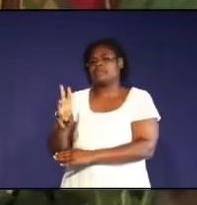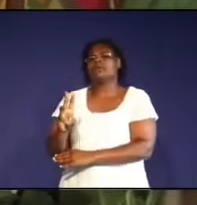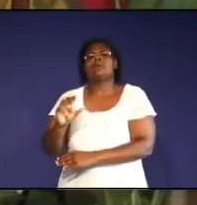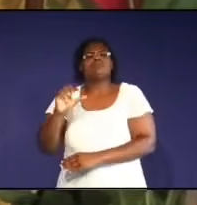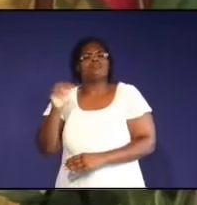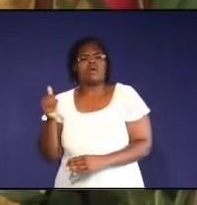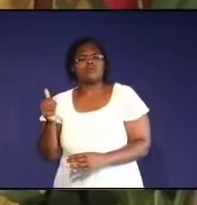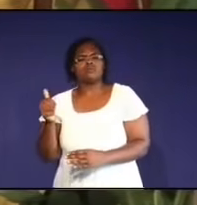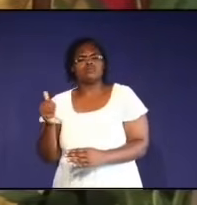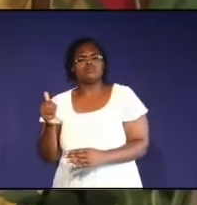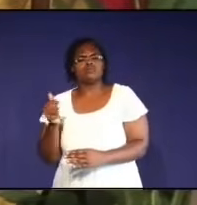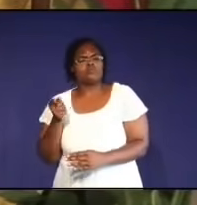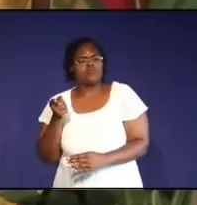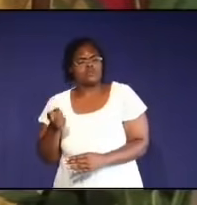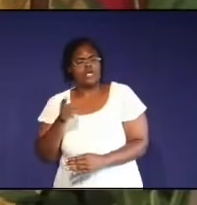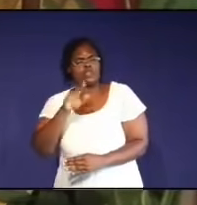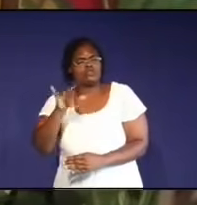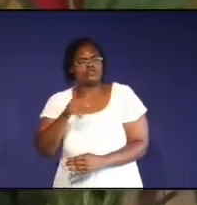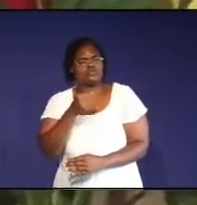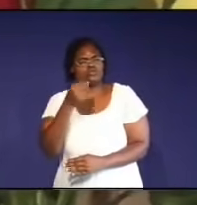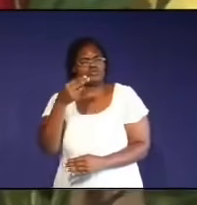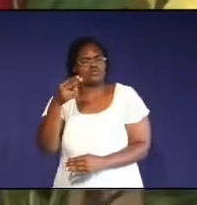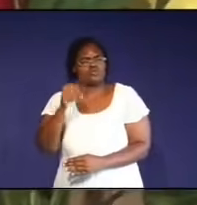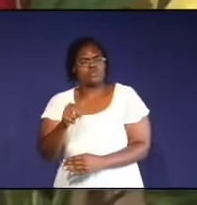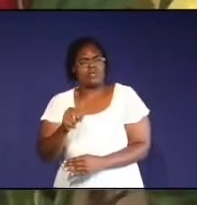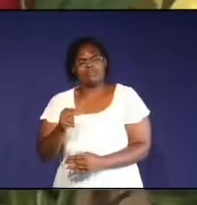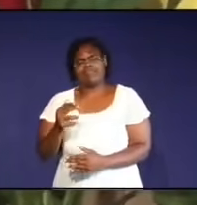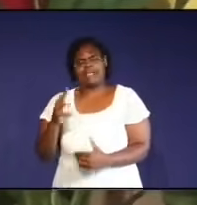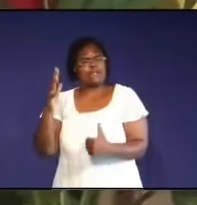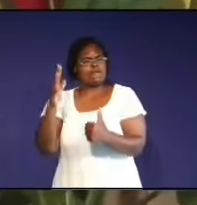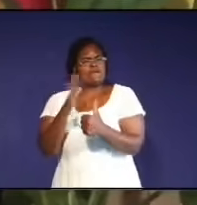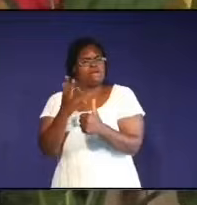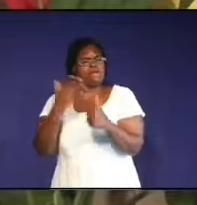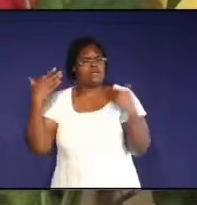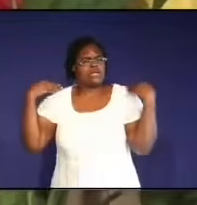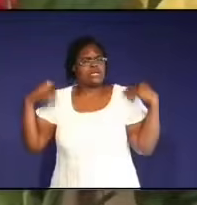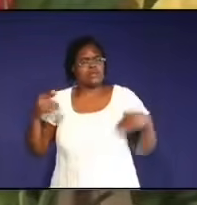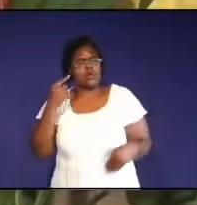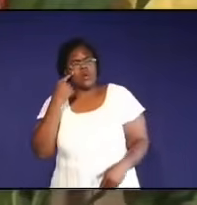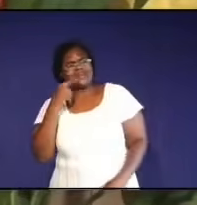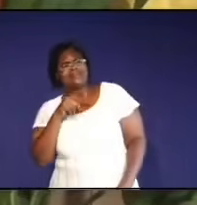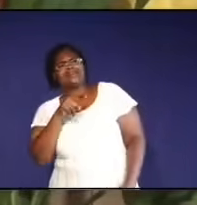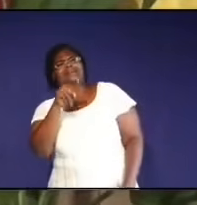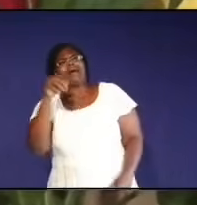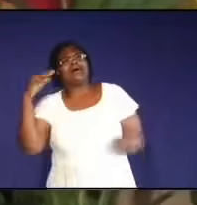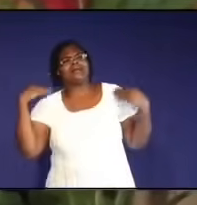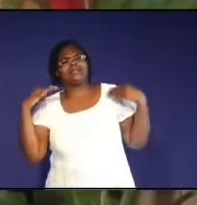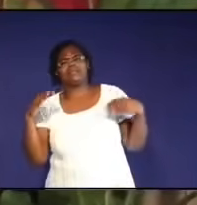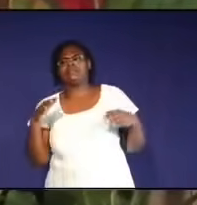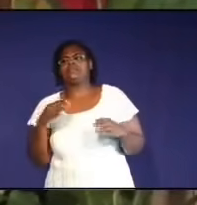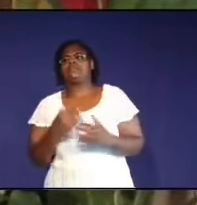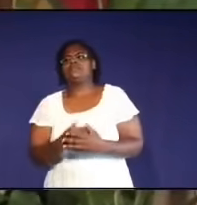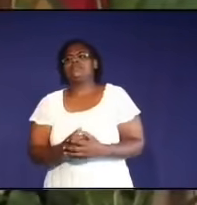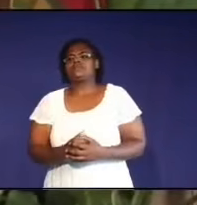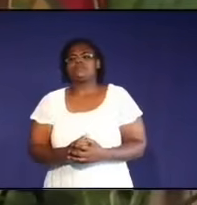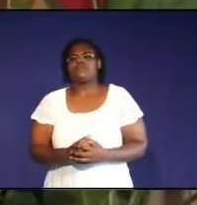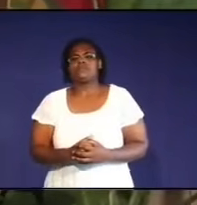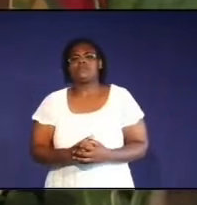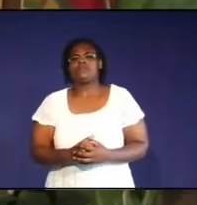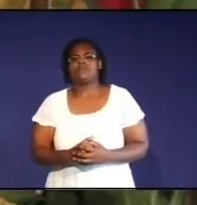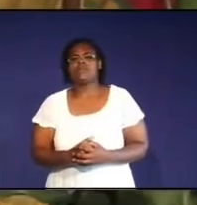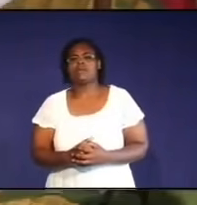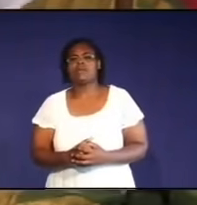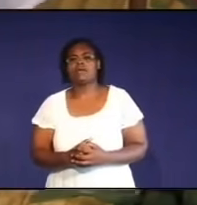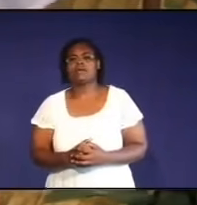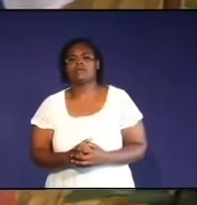about John and the fifth angel. When he saw him, before he